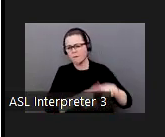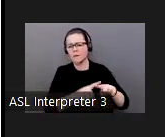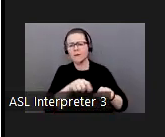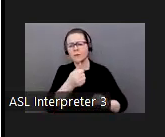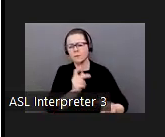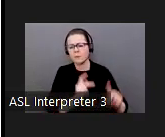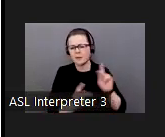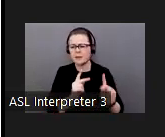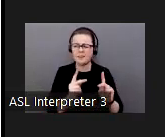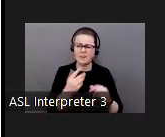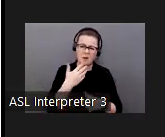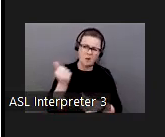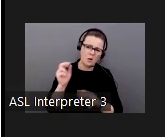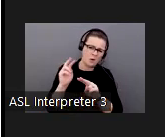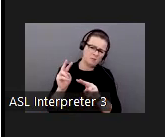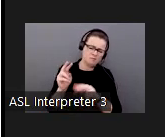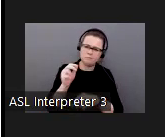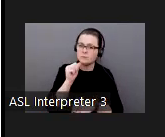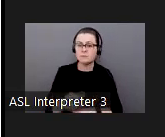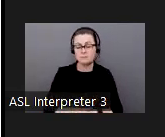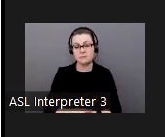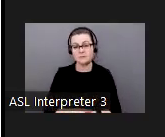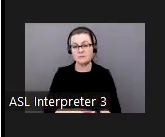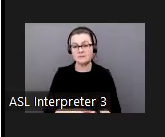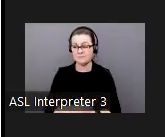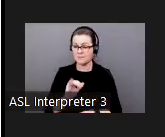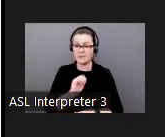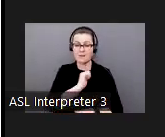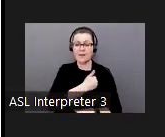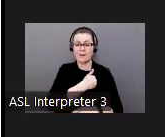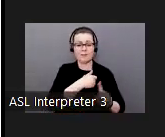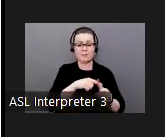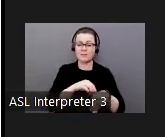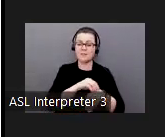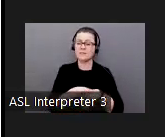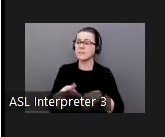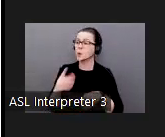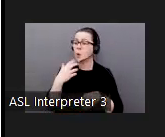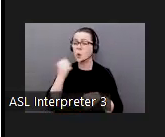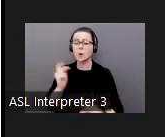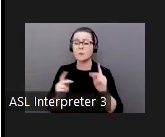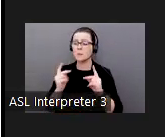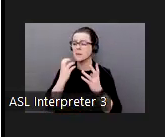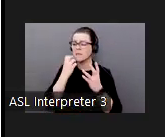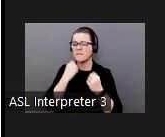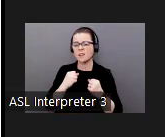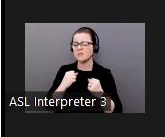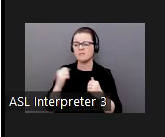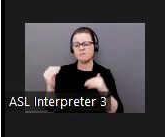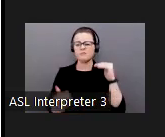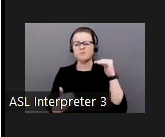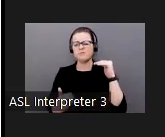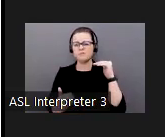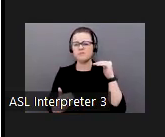it contributes to this sense that older people are less valued, which comes from a very strict sort